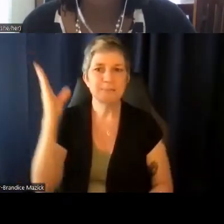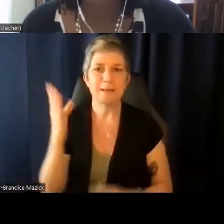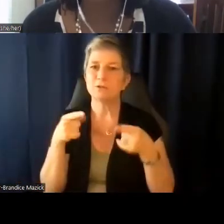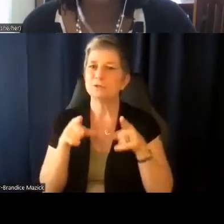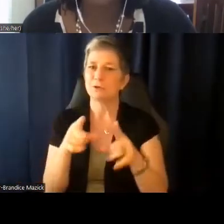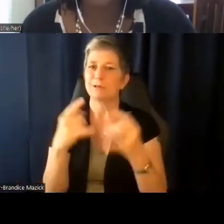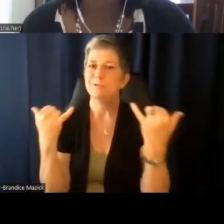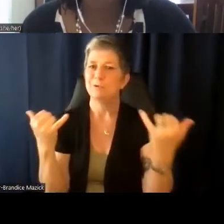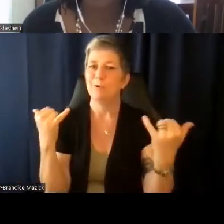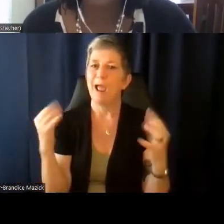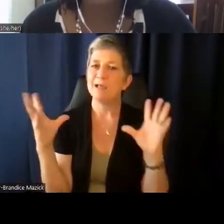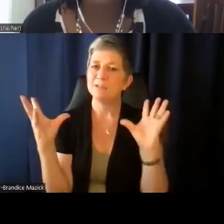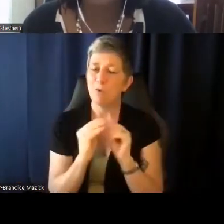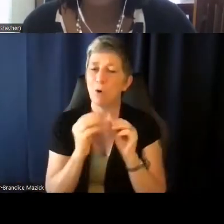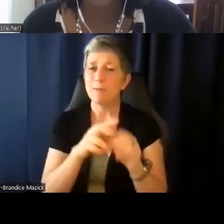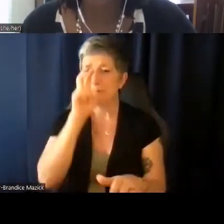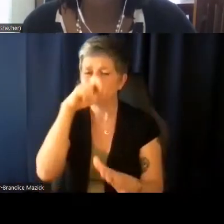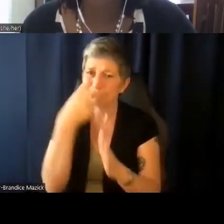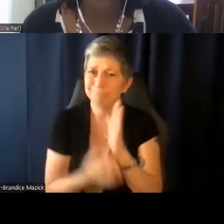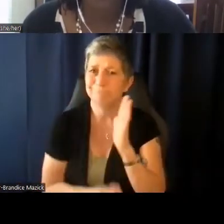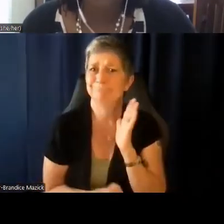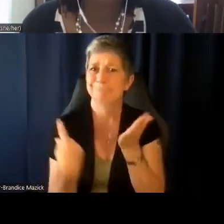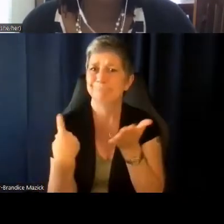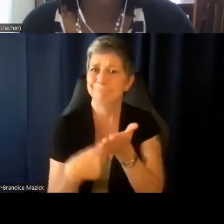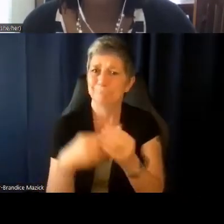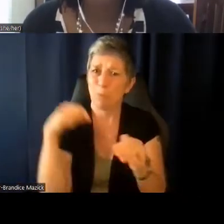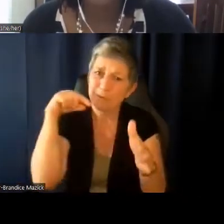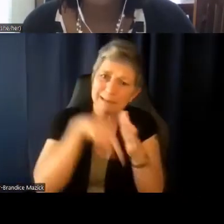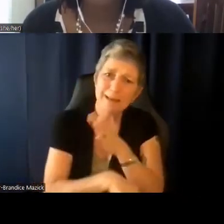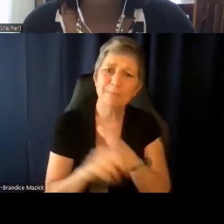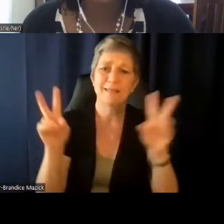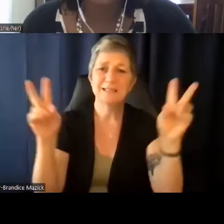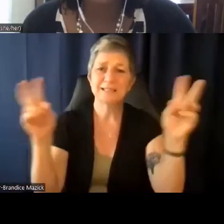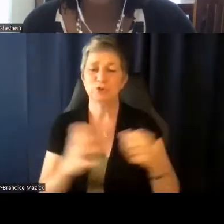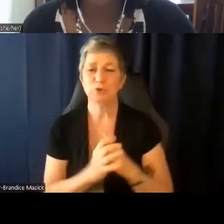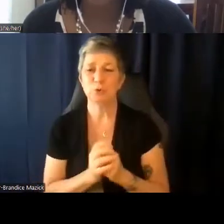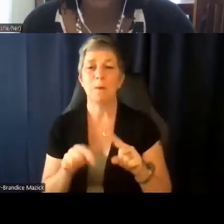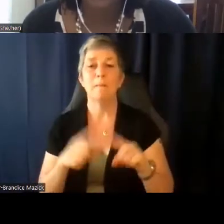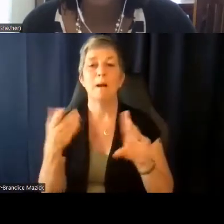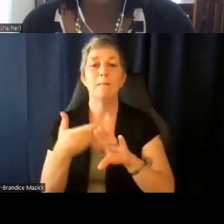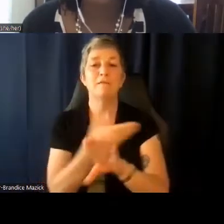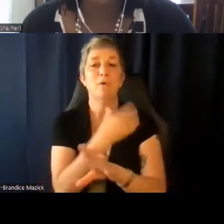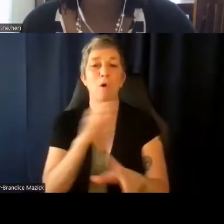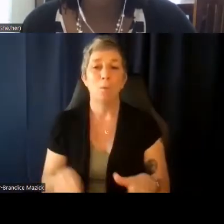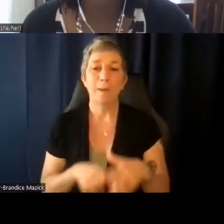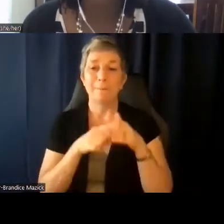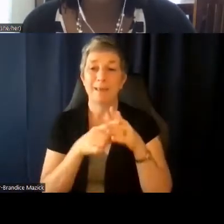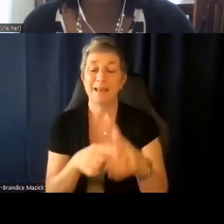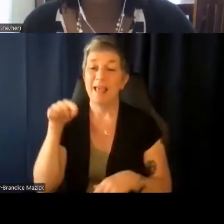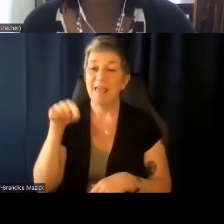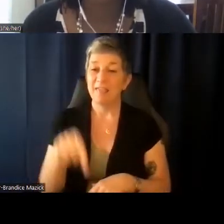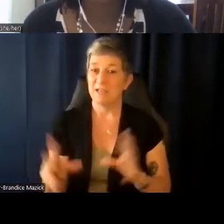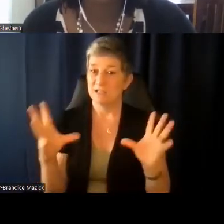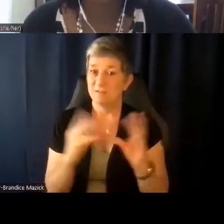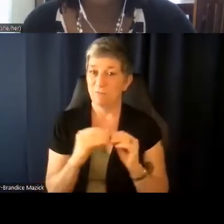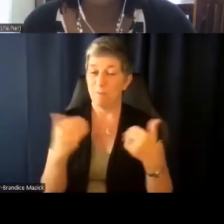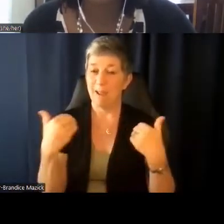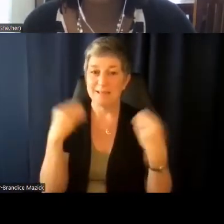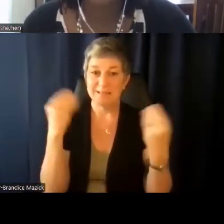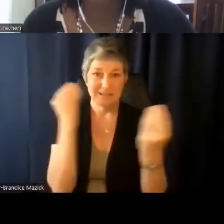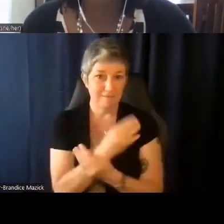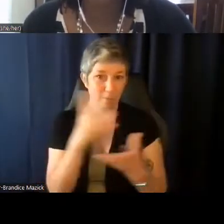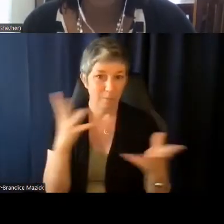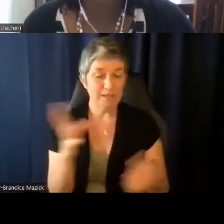and diving much deeper into this issue. Before we begin, please note, this forum features information